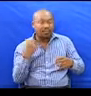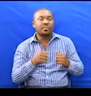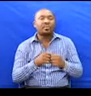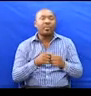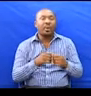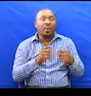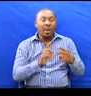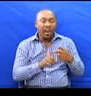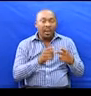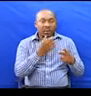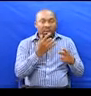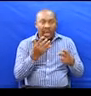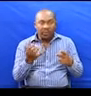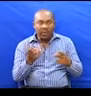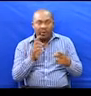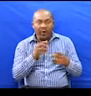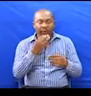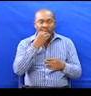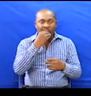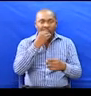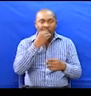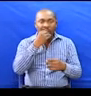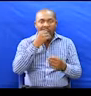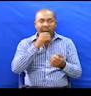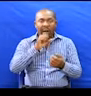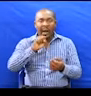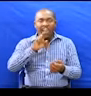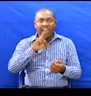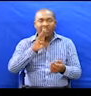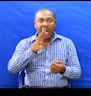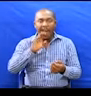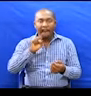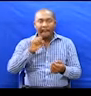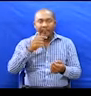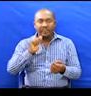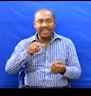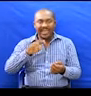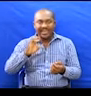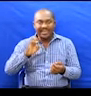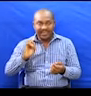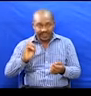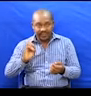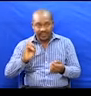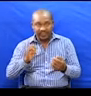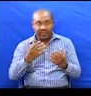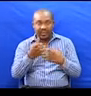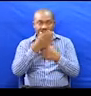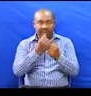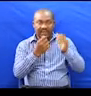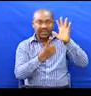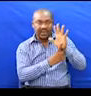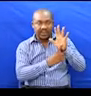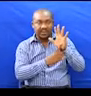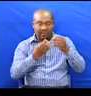the types of food substance, and we said that we have got 6 types of food substance or groups of